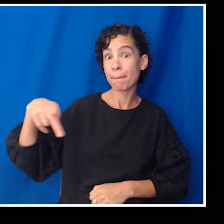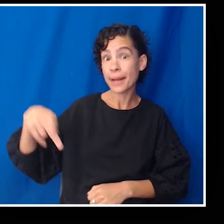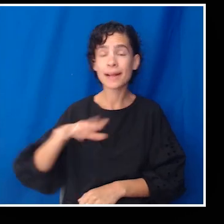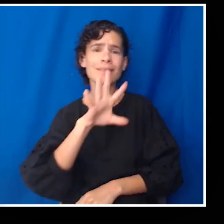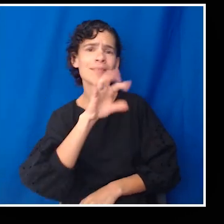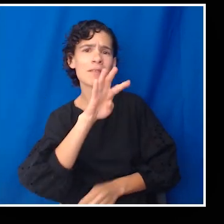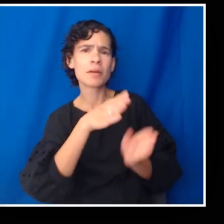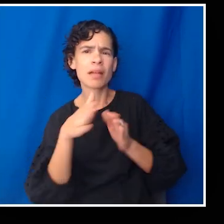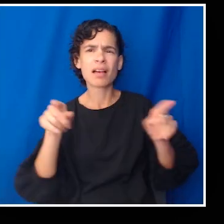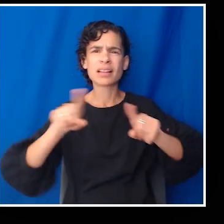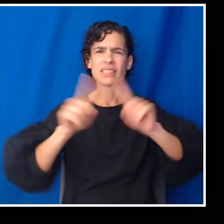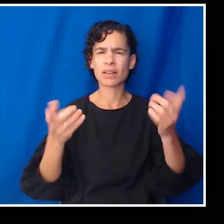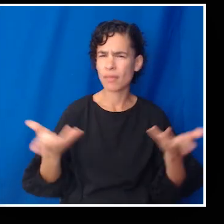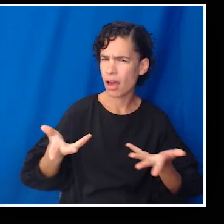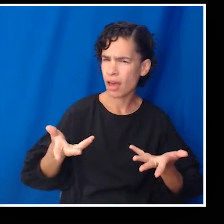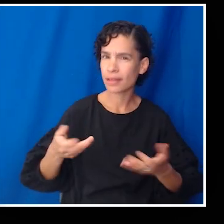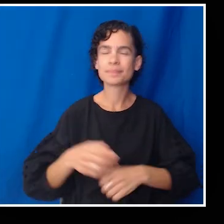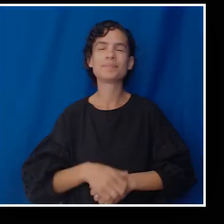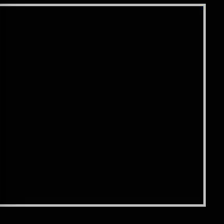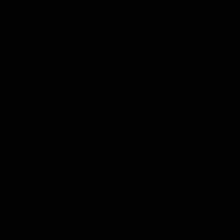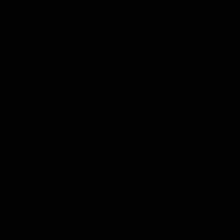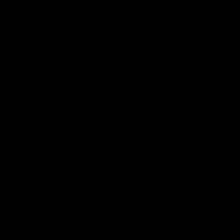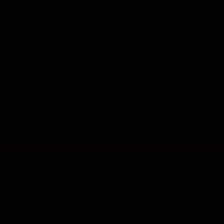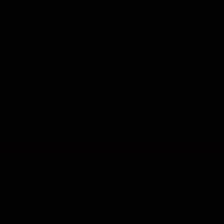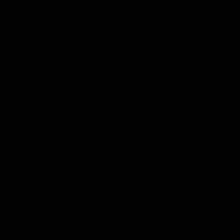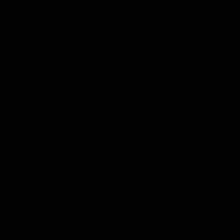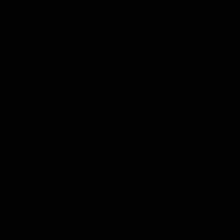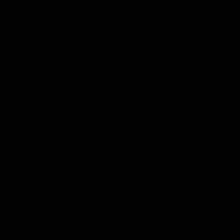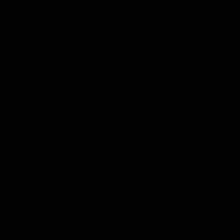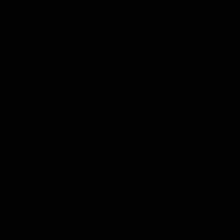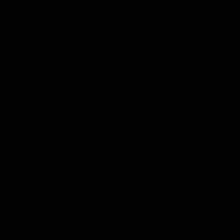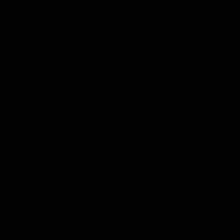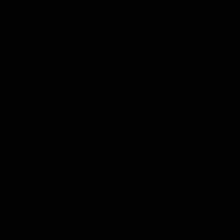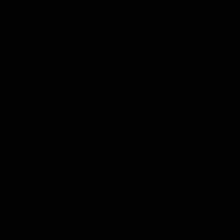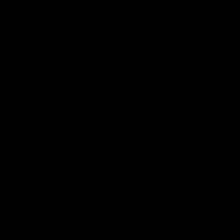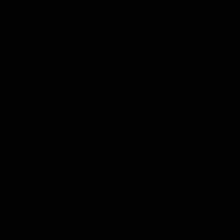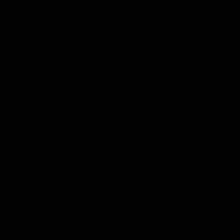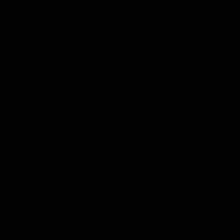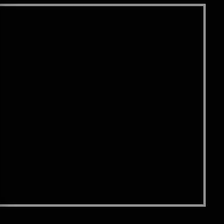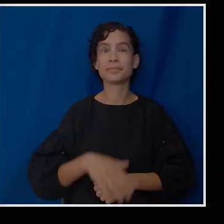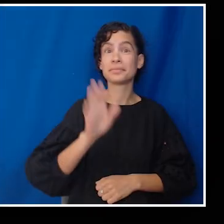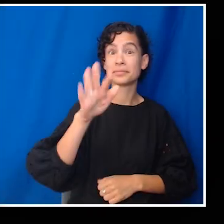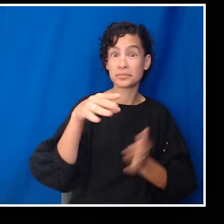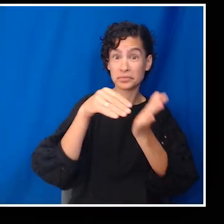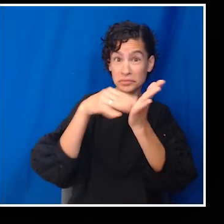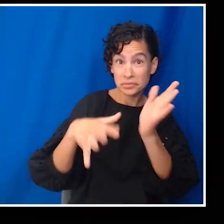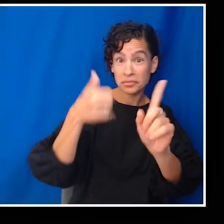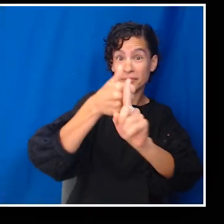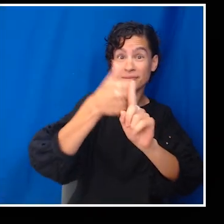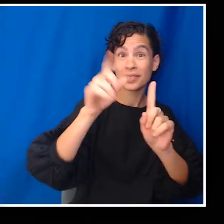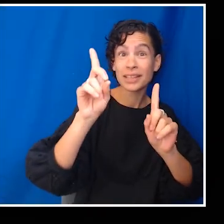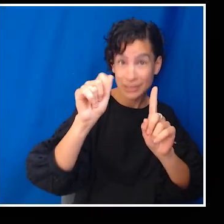What's the difference between IEPs and 504 plans? Animated characters and scenes appear as a narrator describes.